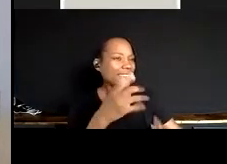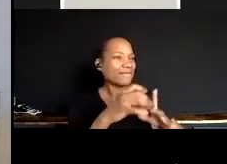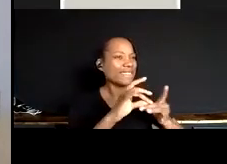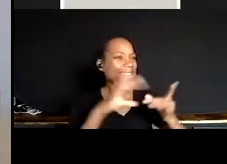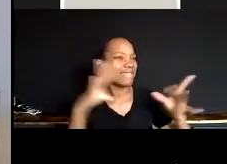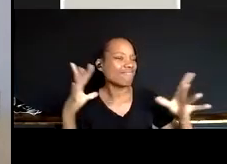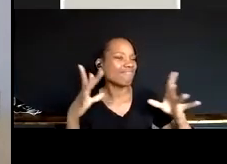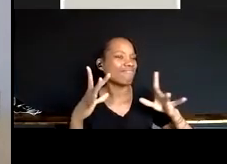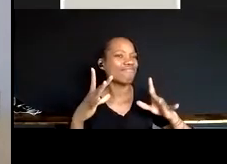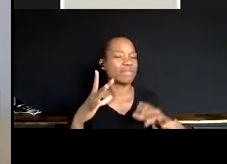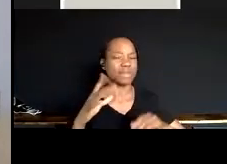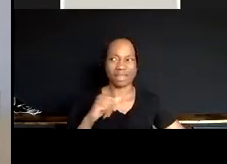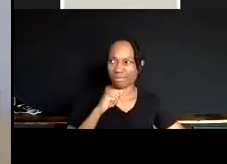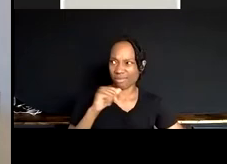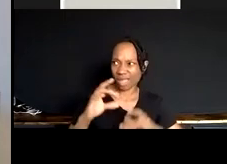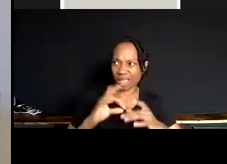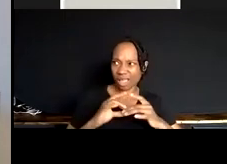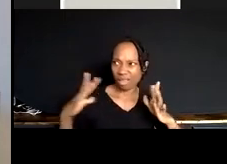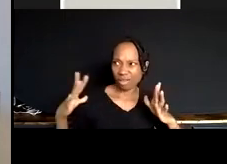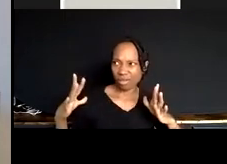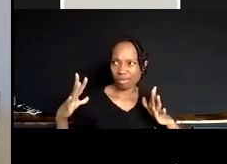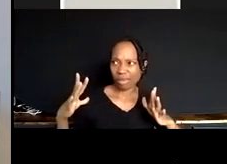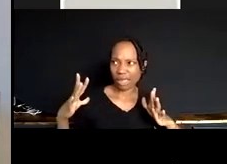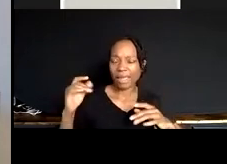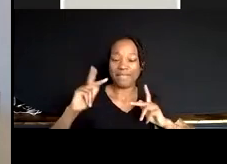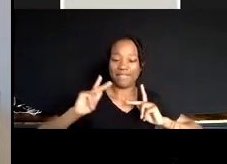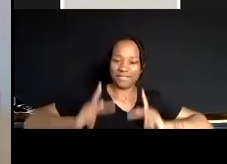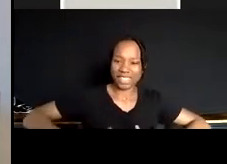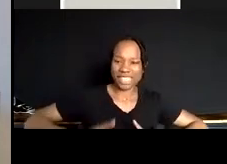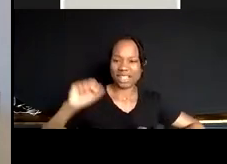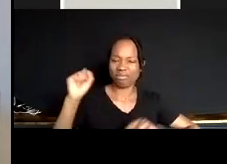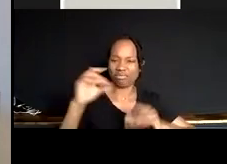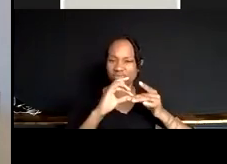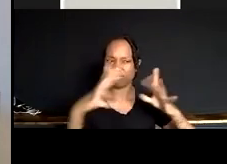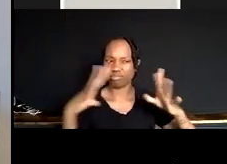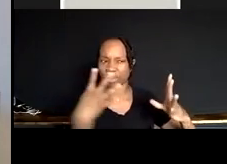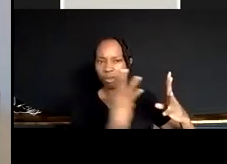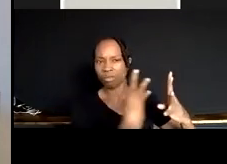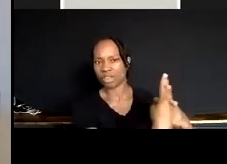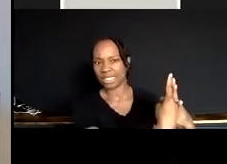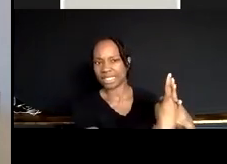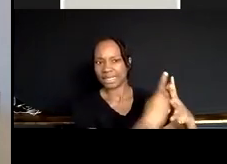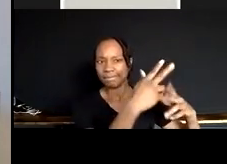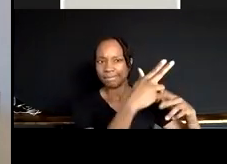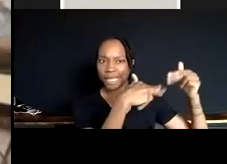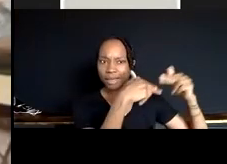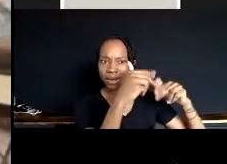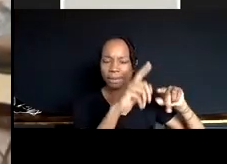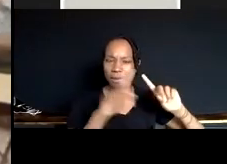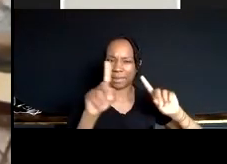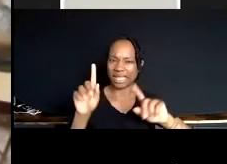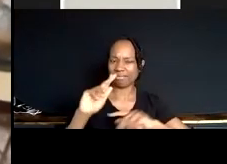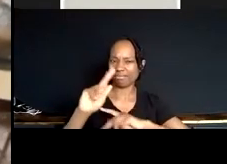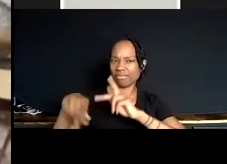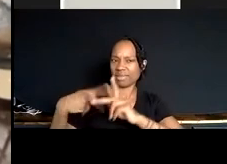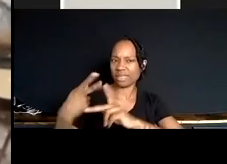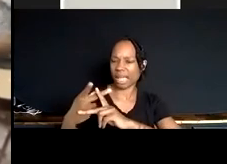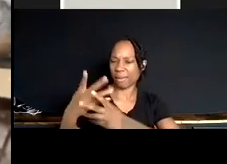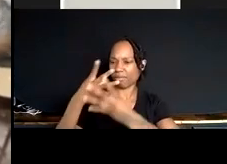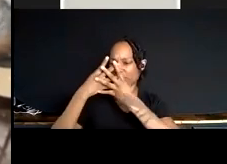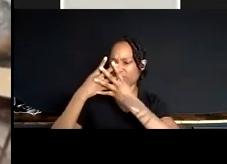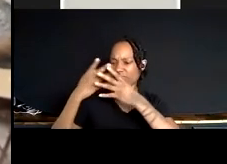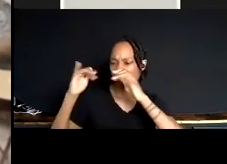know, physically I'm out of the prison, but, you know, just another form of incarceration. The ratio of